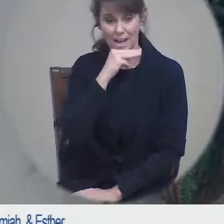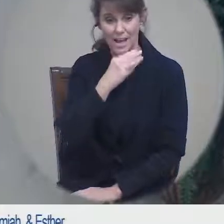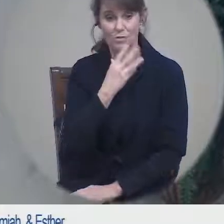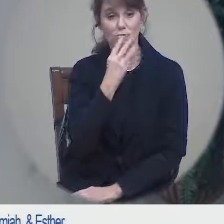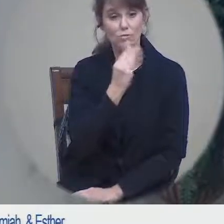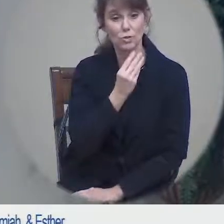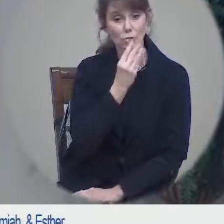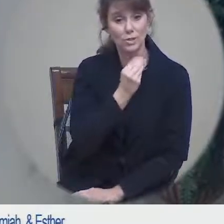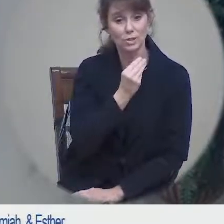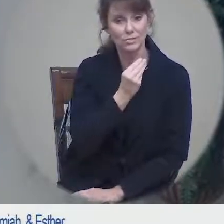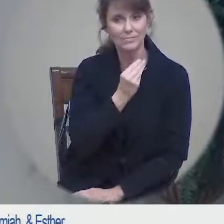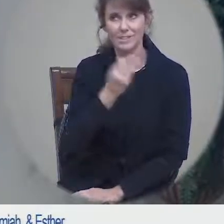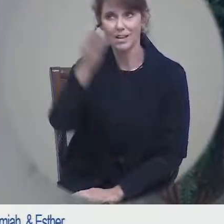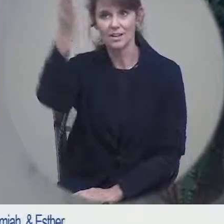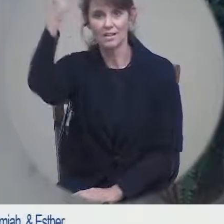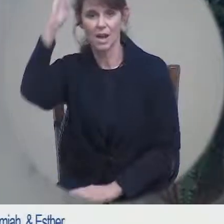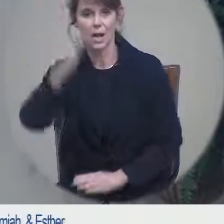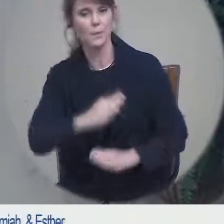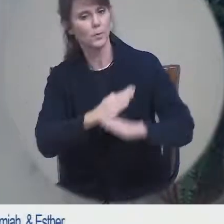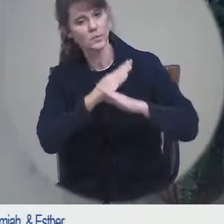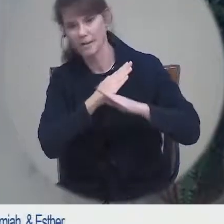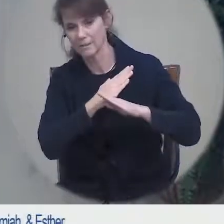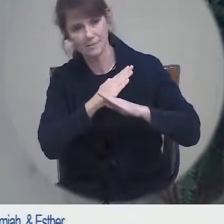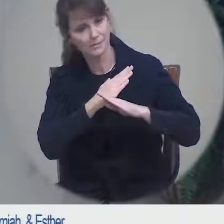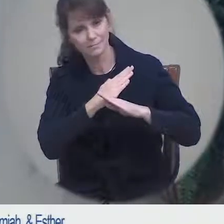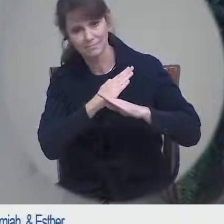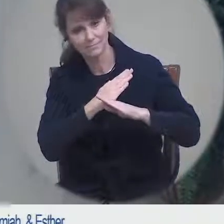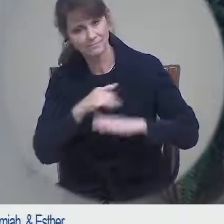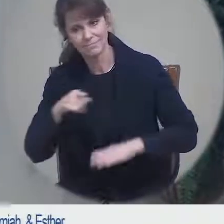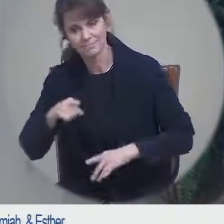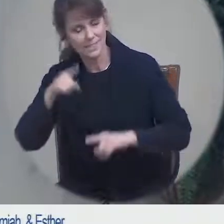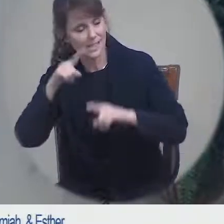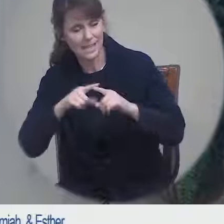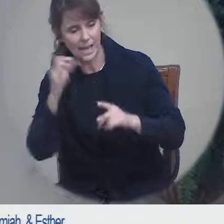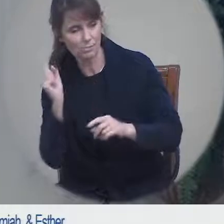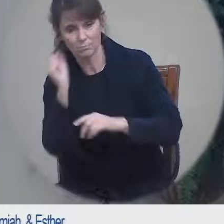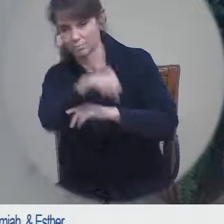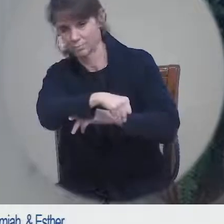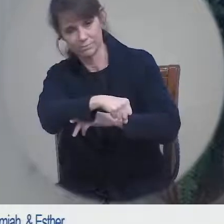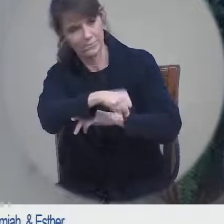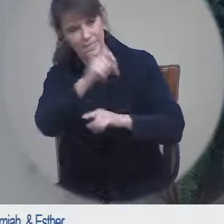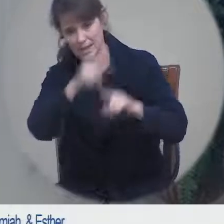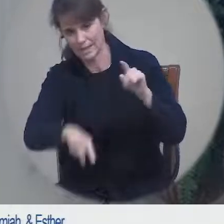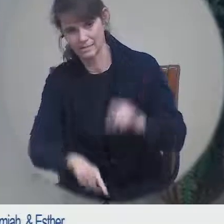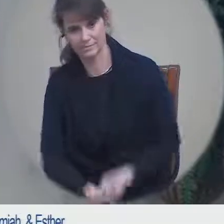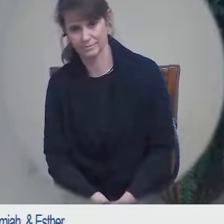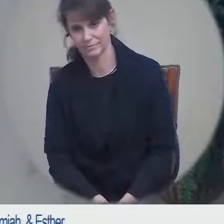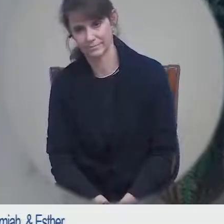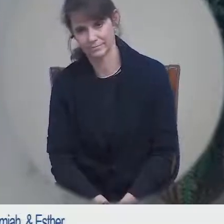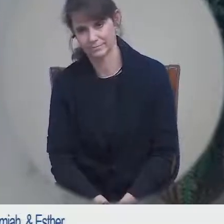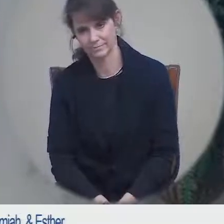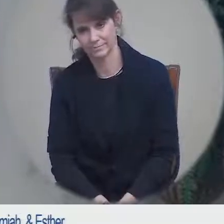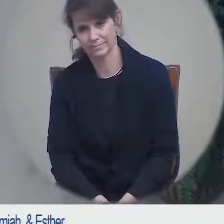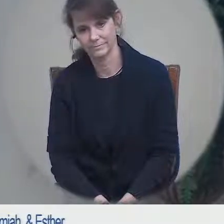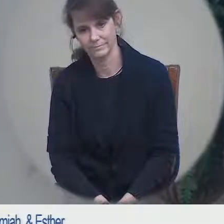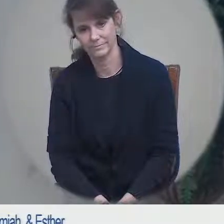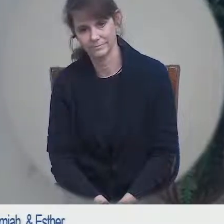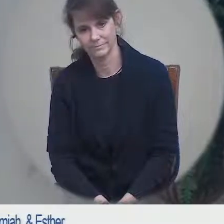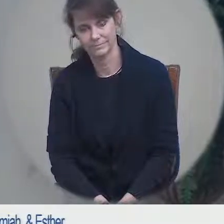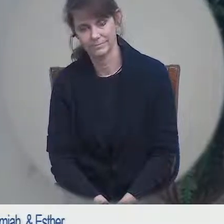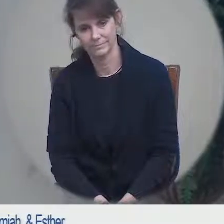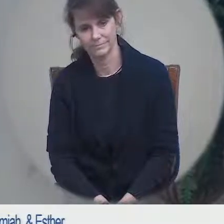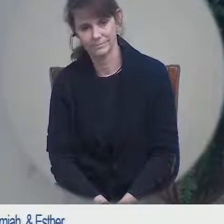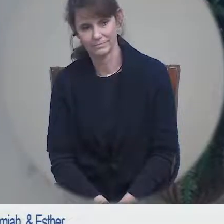weren't particularly in the king's graces, Esther hadn't really made herself known. It's just the fact that they had to